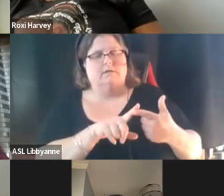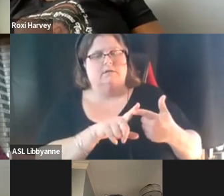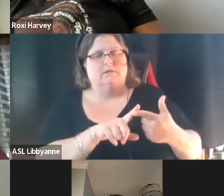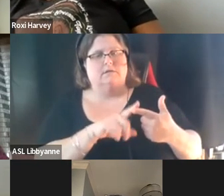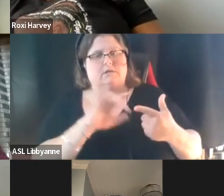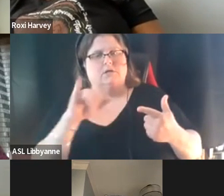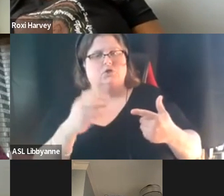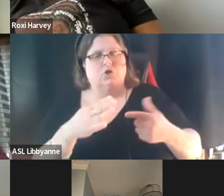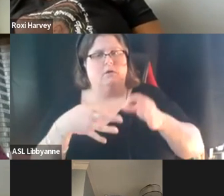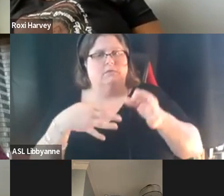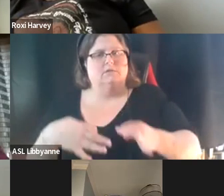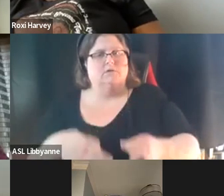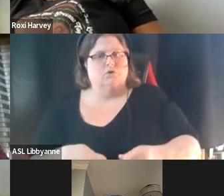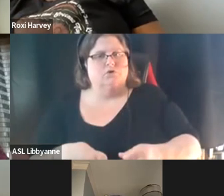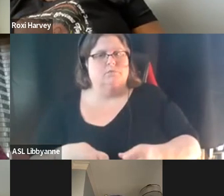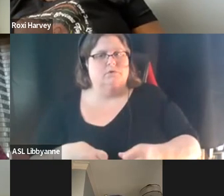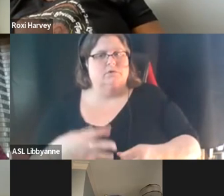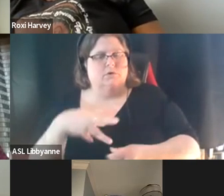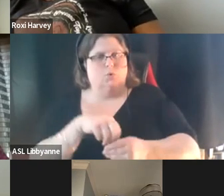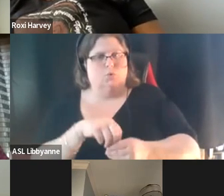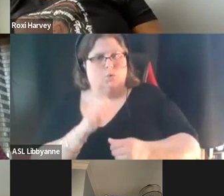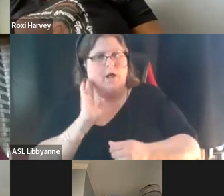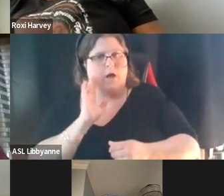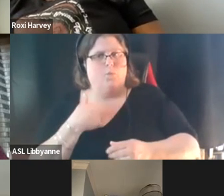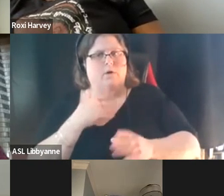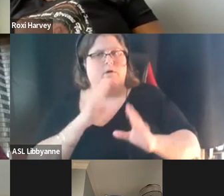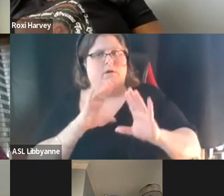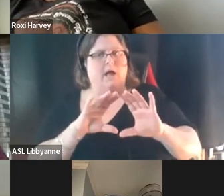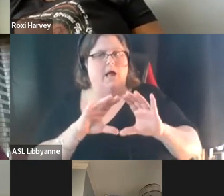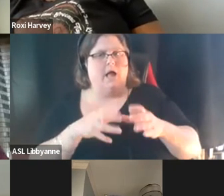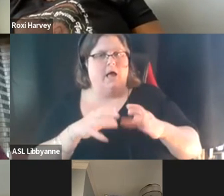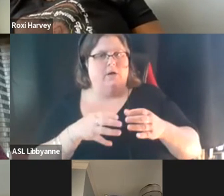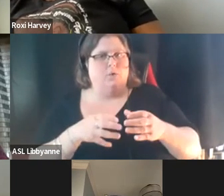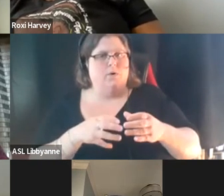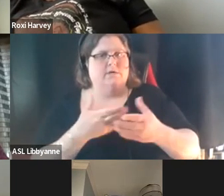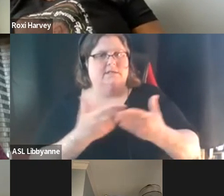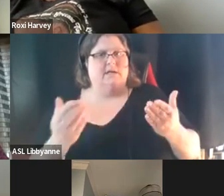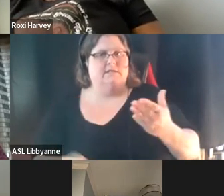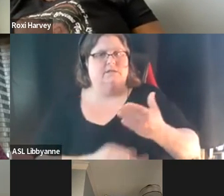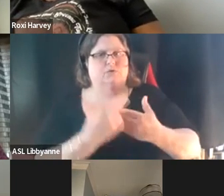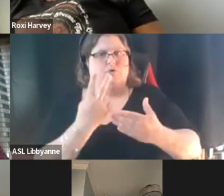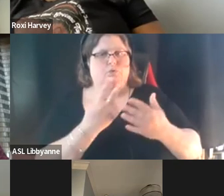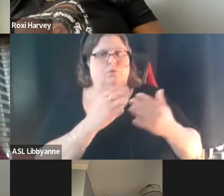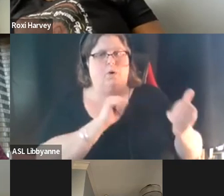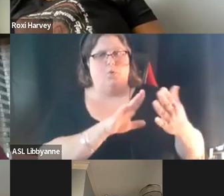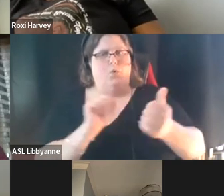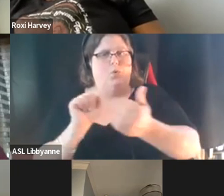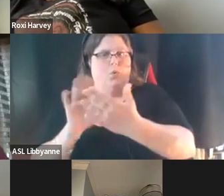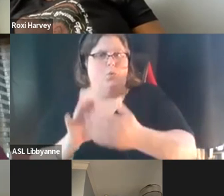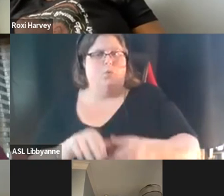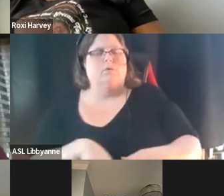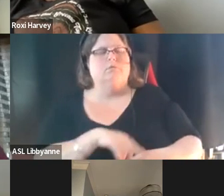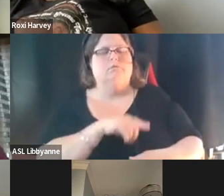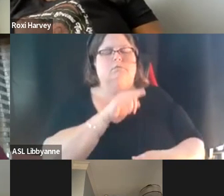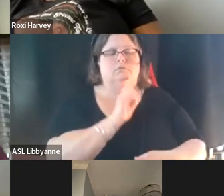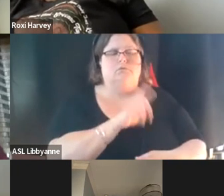the job description is that I would categorize things in two streams when people are